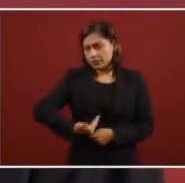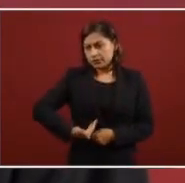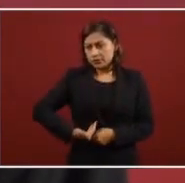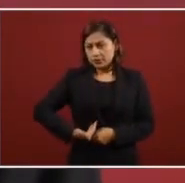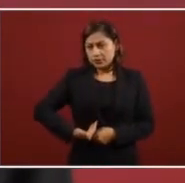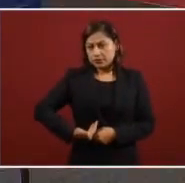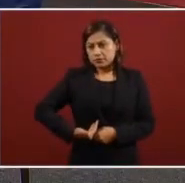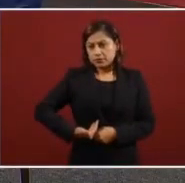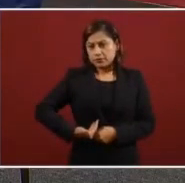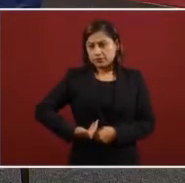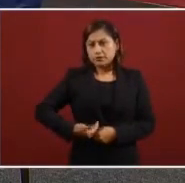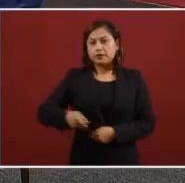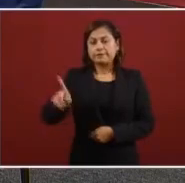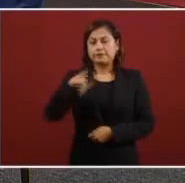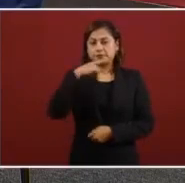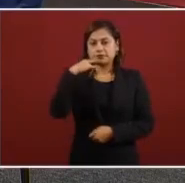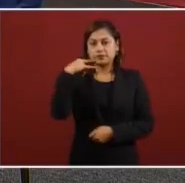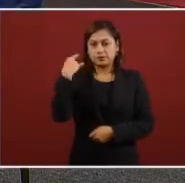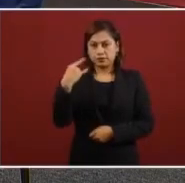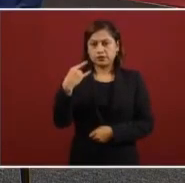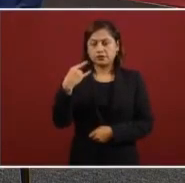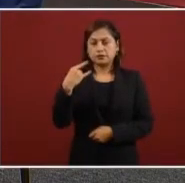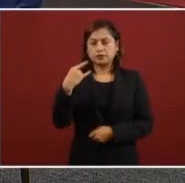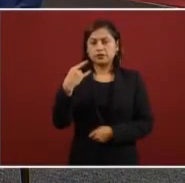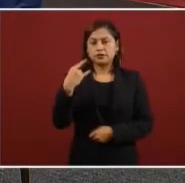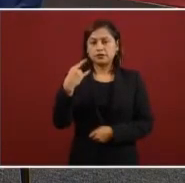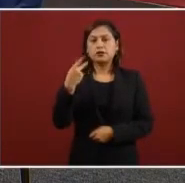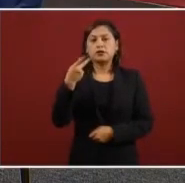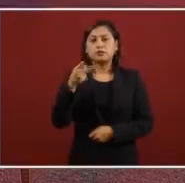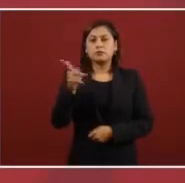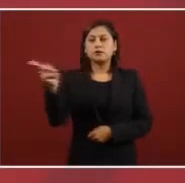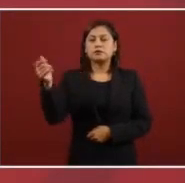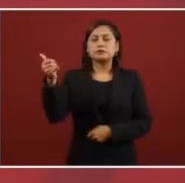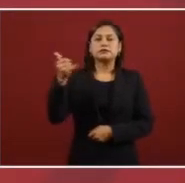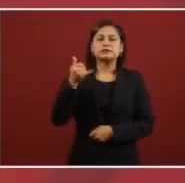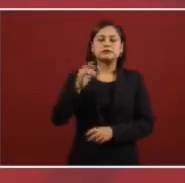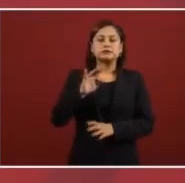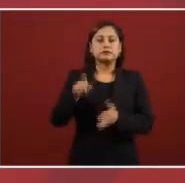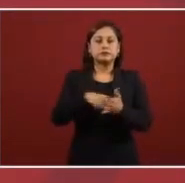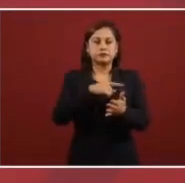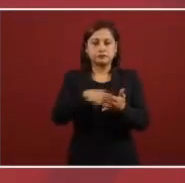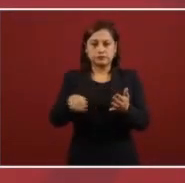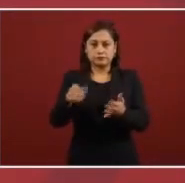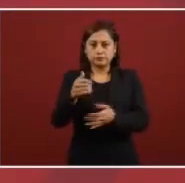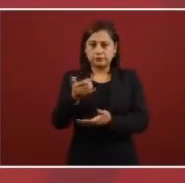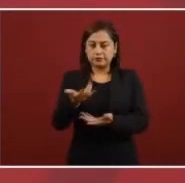president from Chile, but also he canceled.